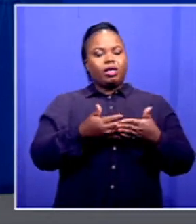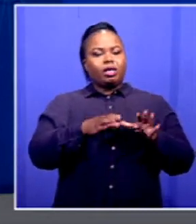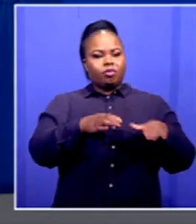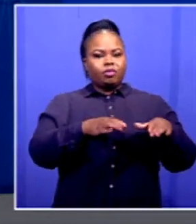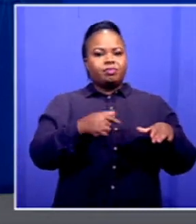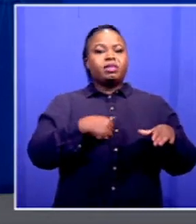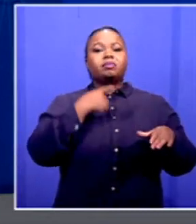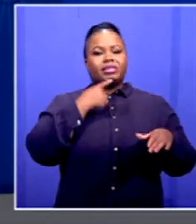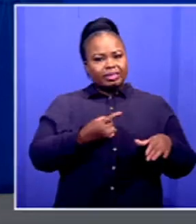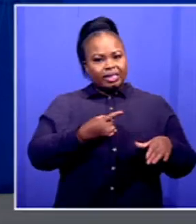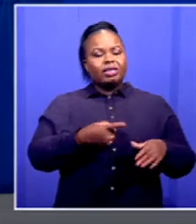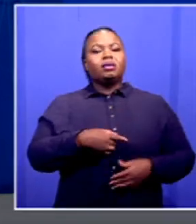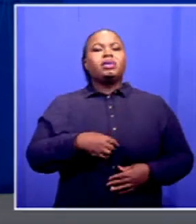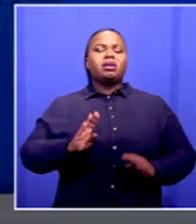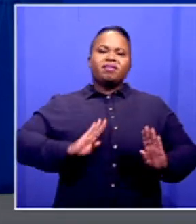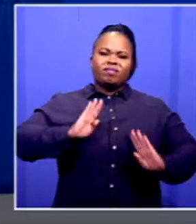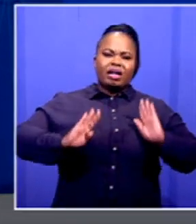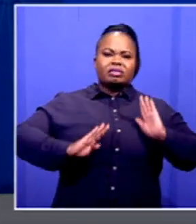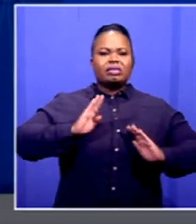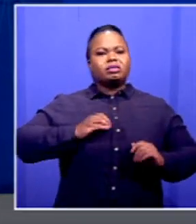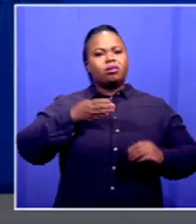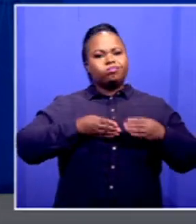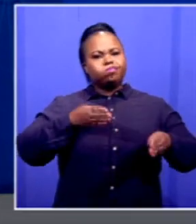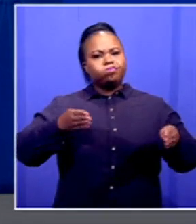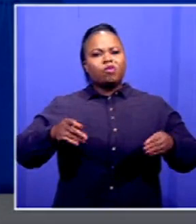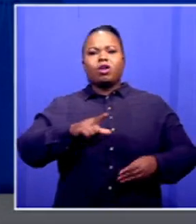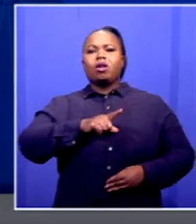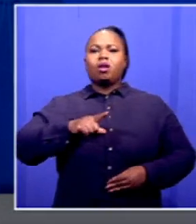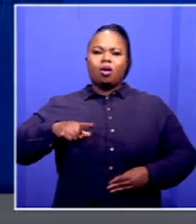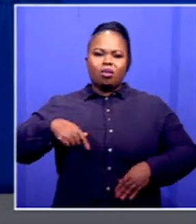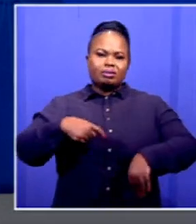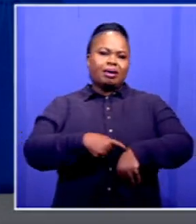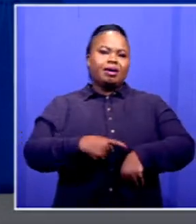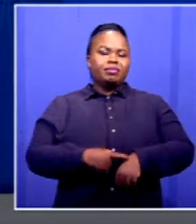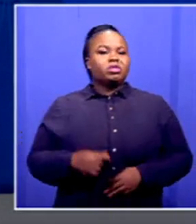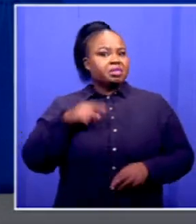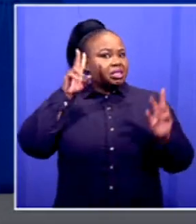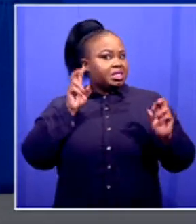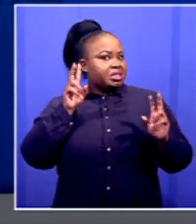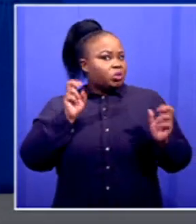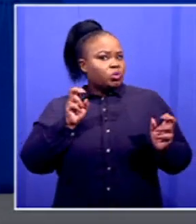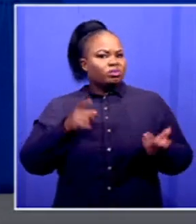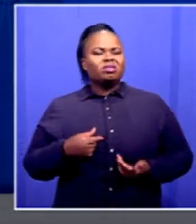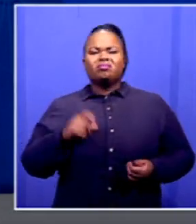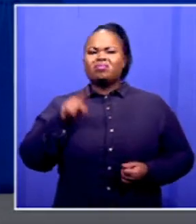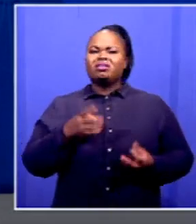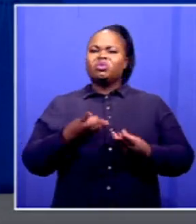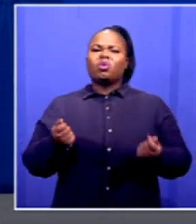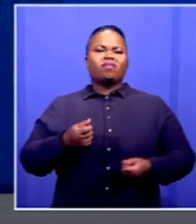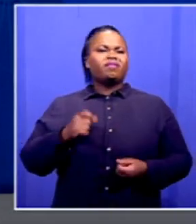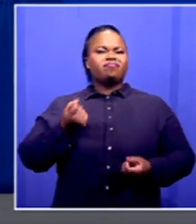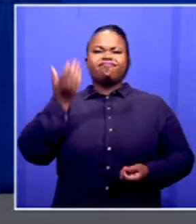indicating is that there have been these frustrations that have been on the ground for quite a while, and these are matters that should have been dealt with